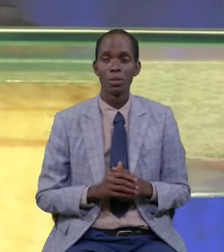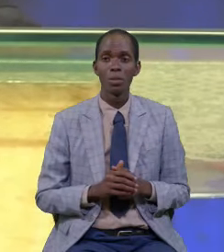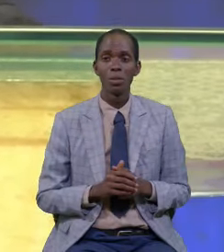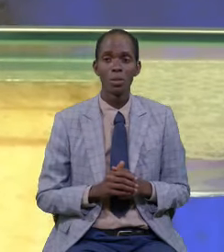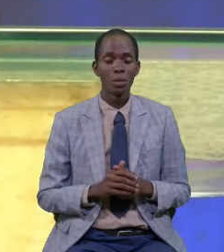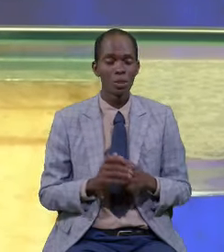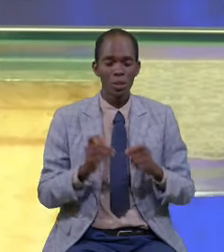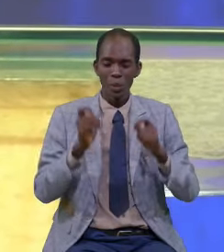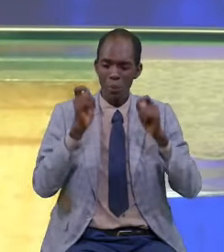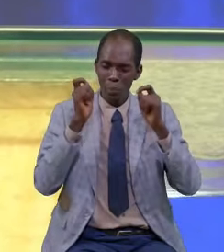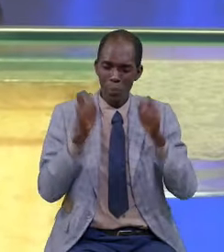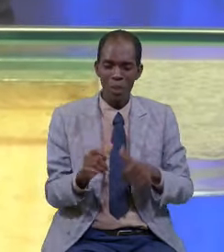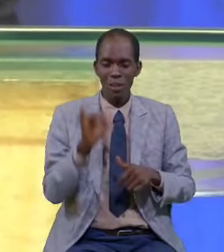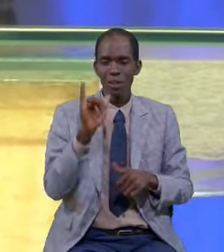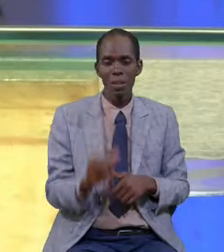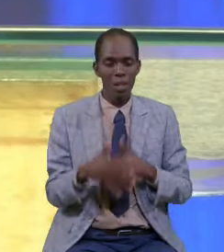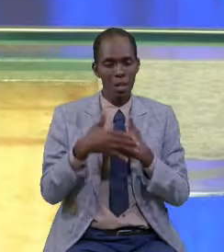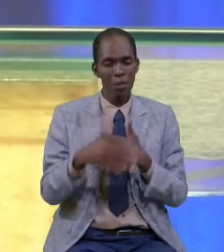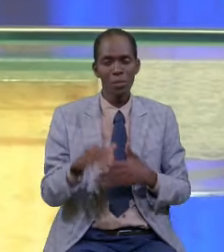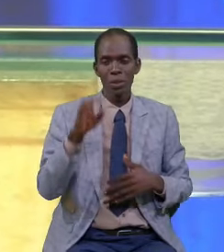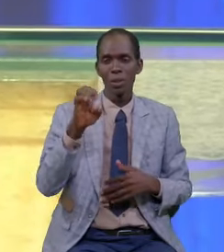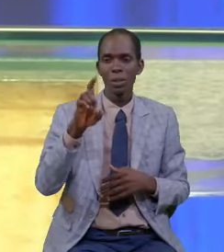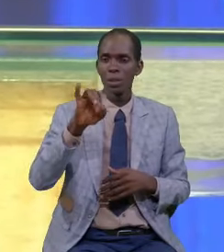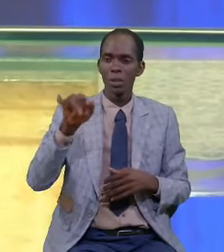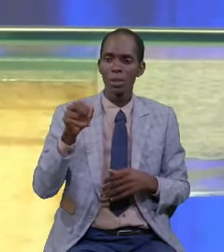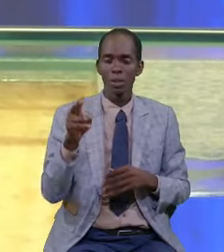Immediately Elijah prayed,